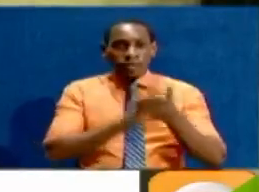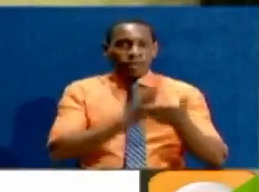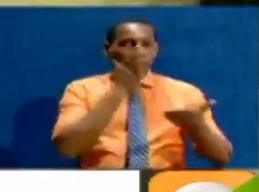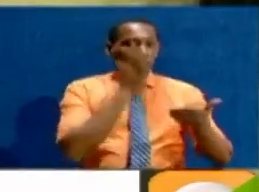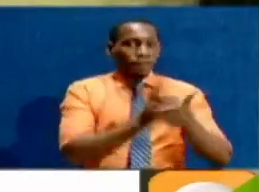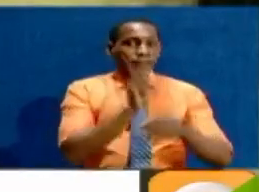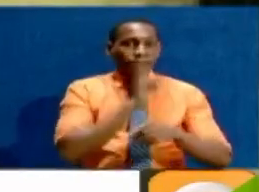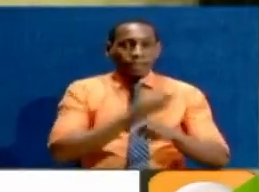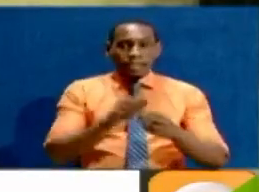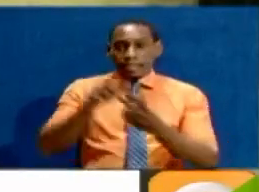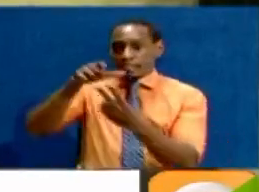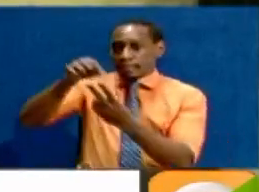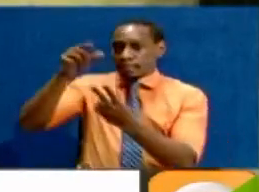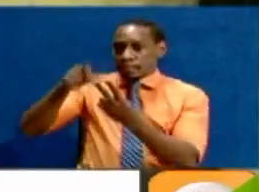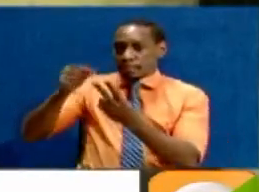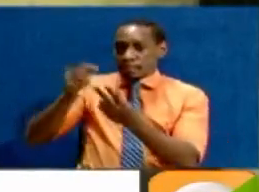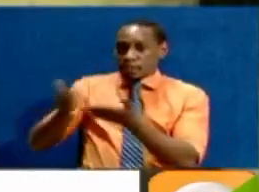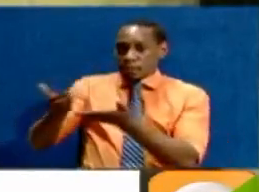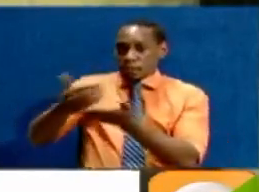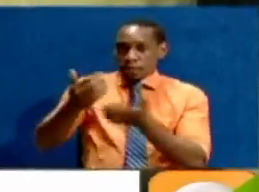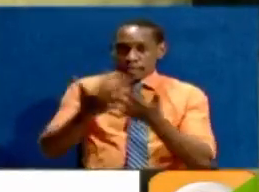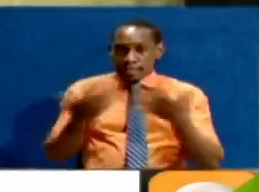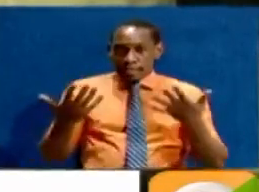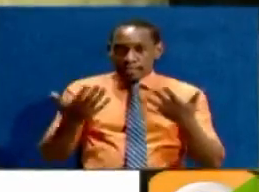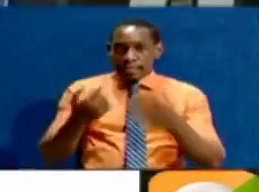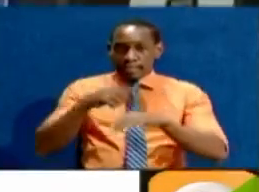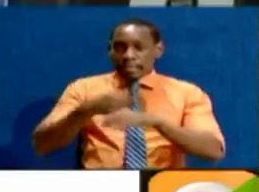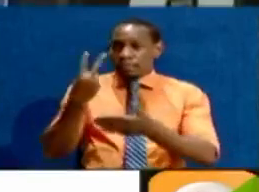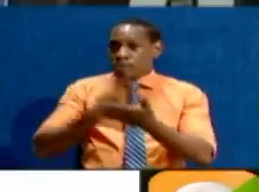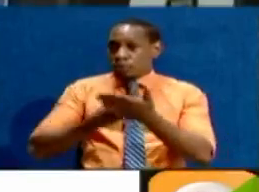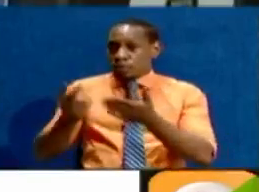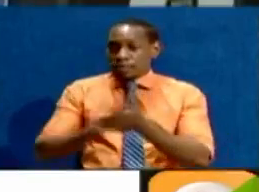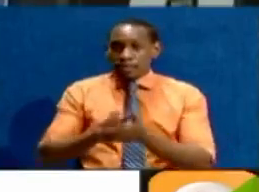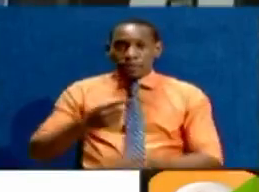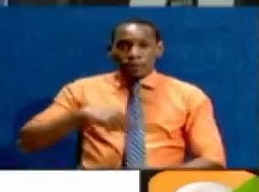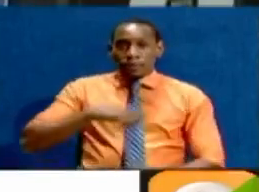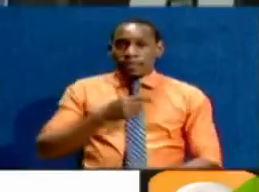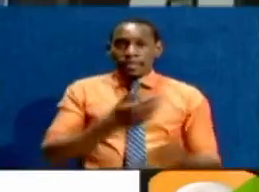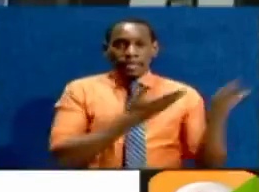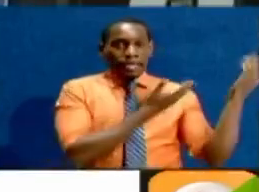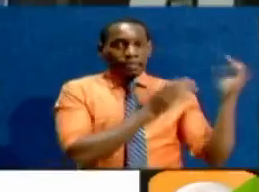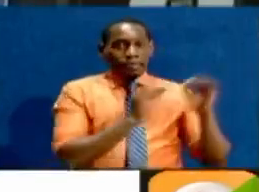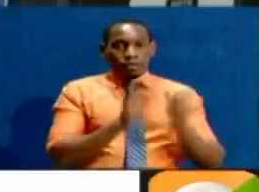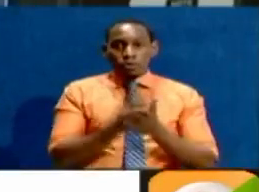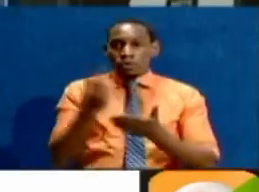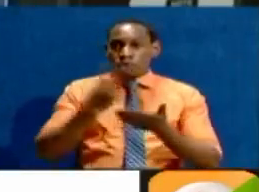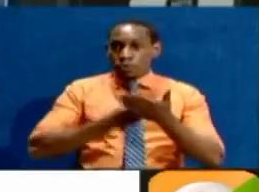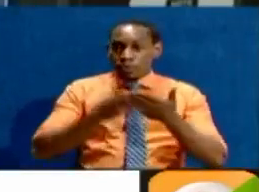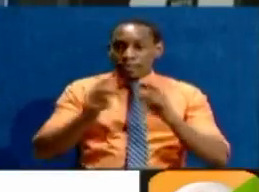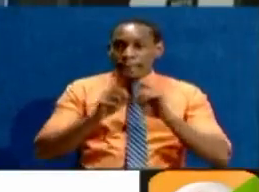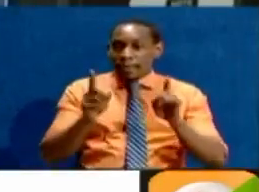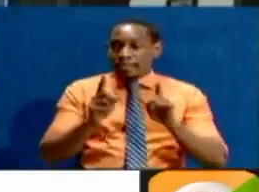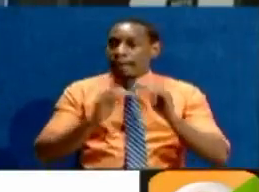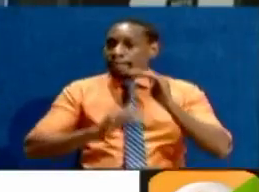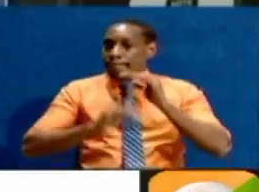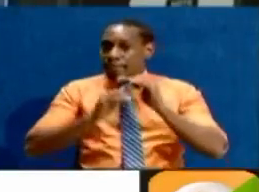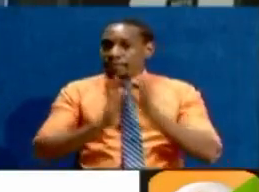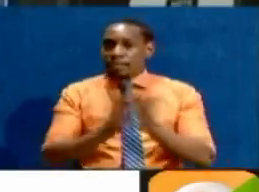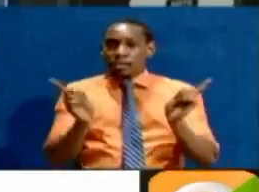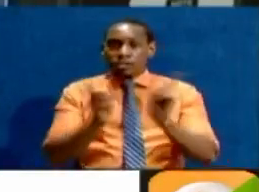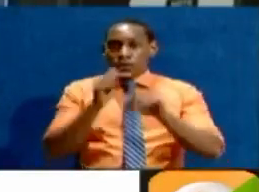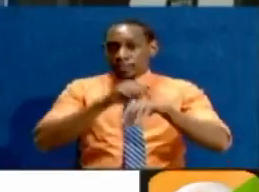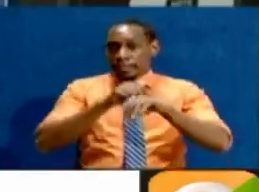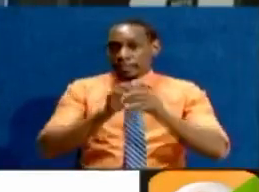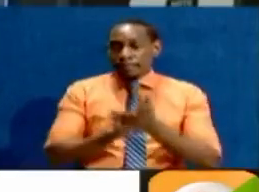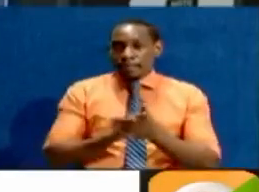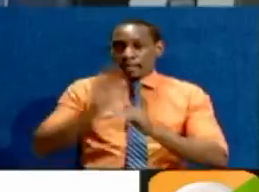validating such sample collecting kits within 2 weeks. We might not have expected to go within 2 weeks, but at least a shorter